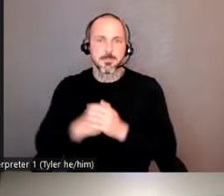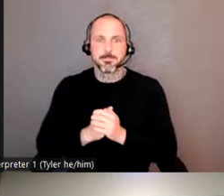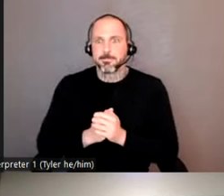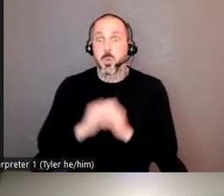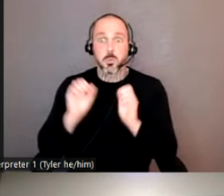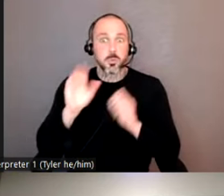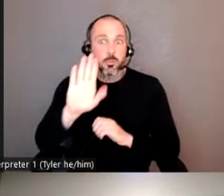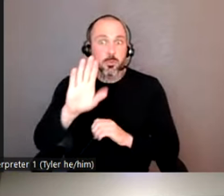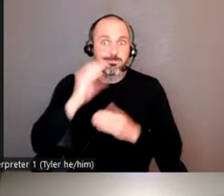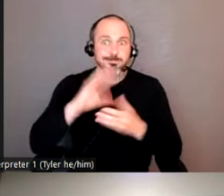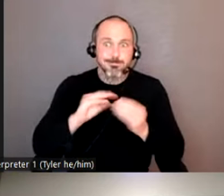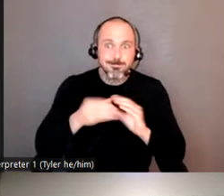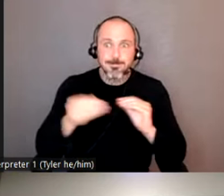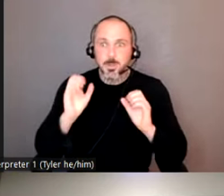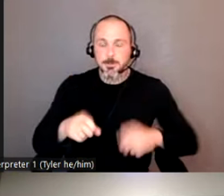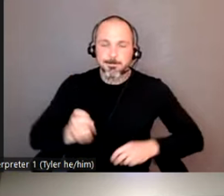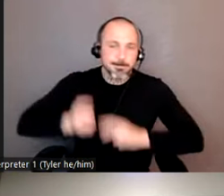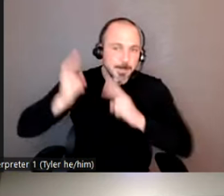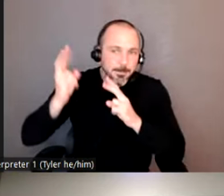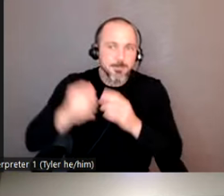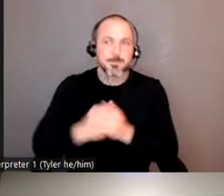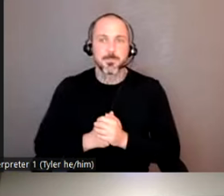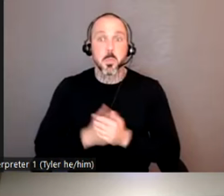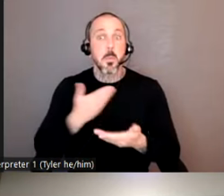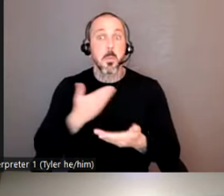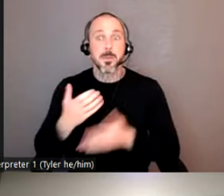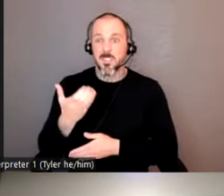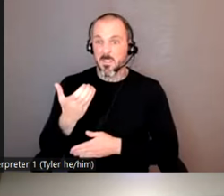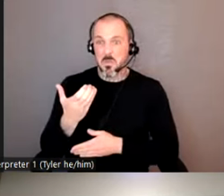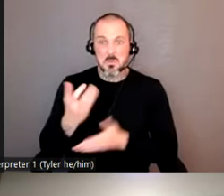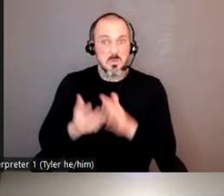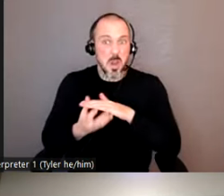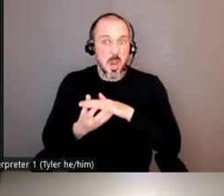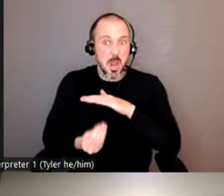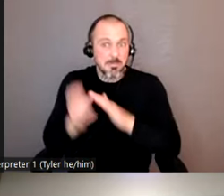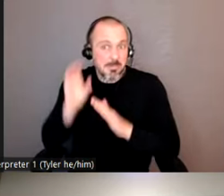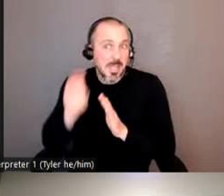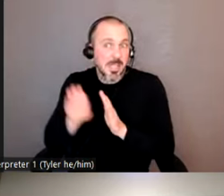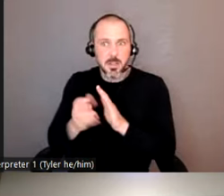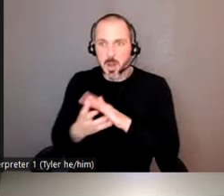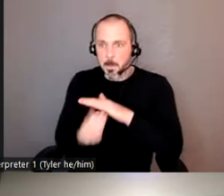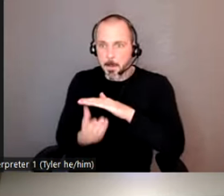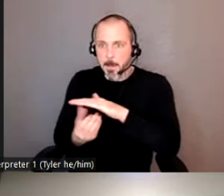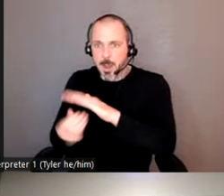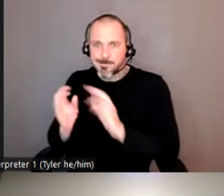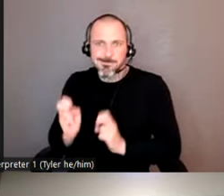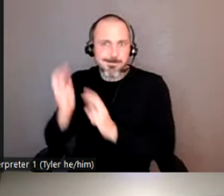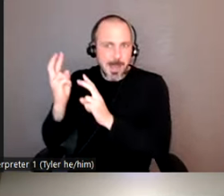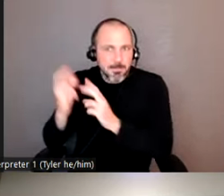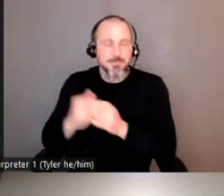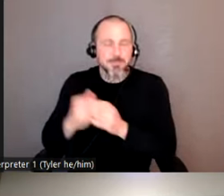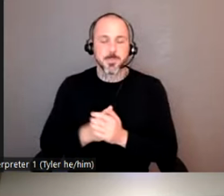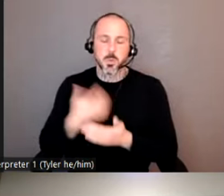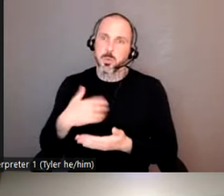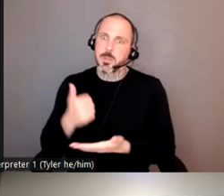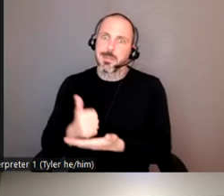or correspondence you have with a fraudster or information. And that information really helps us out, and we can talk